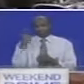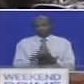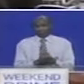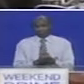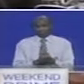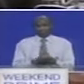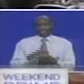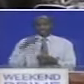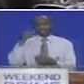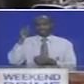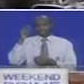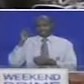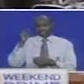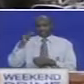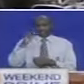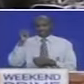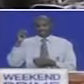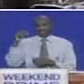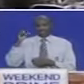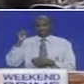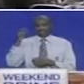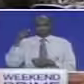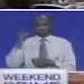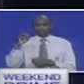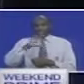Marcy Kandia, KTN, Wasin Gishu County.